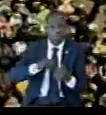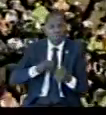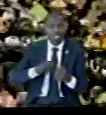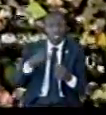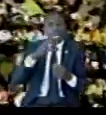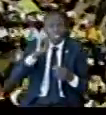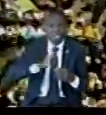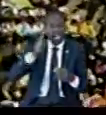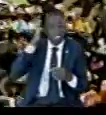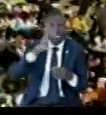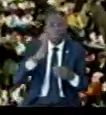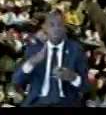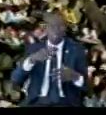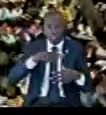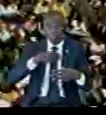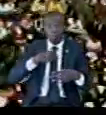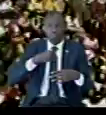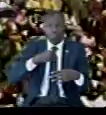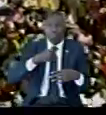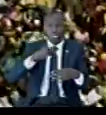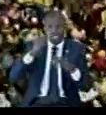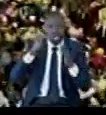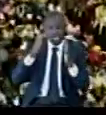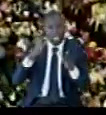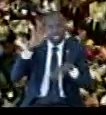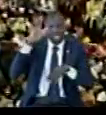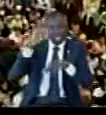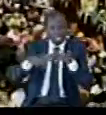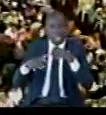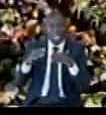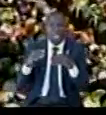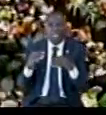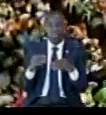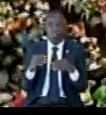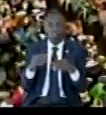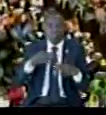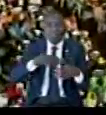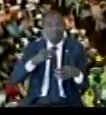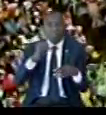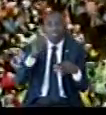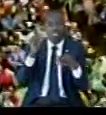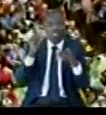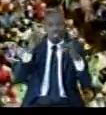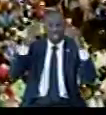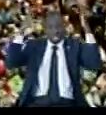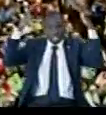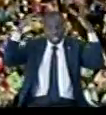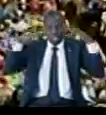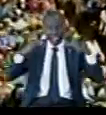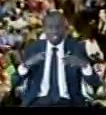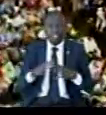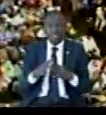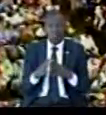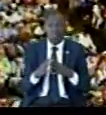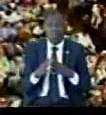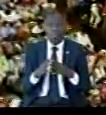and I shall be whiter than snow. Look at verse 12. In verse